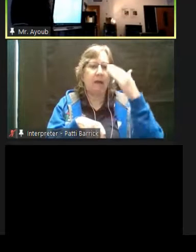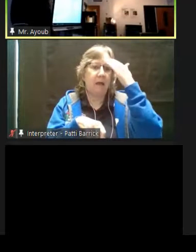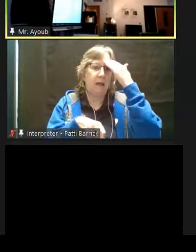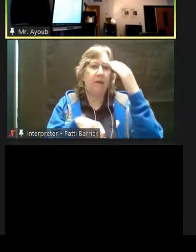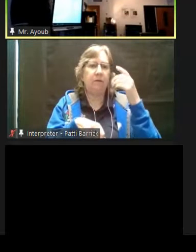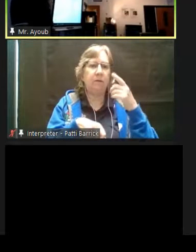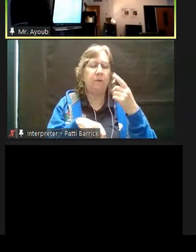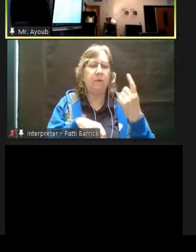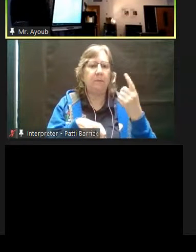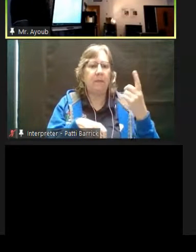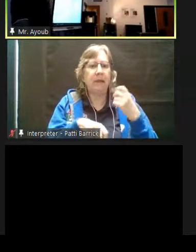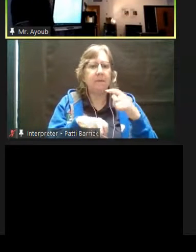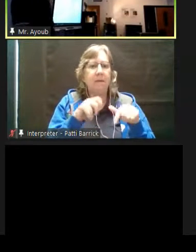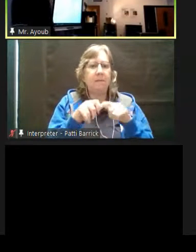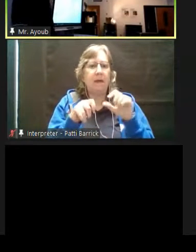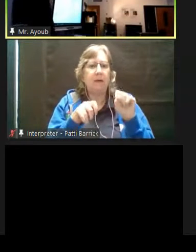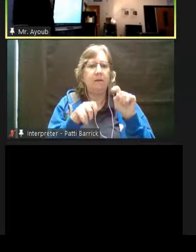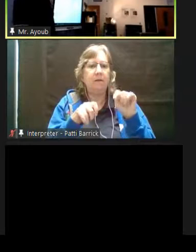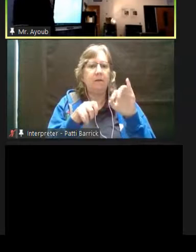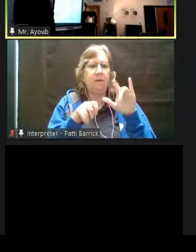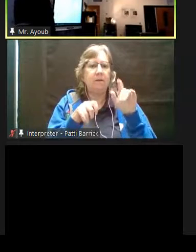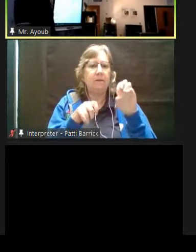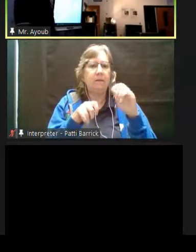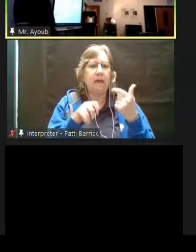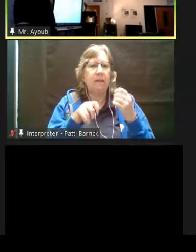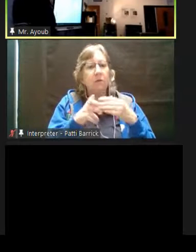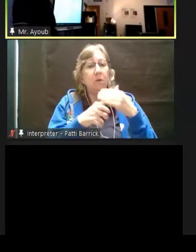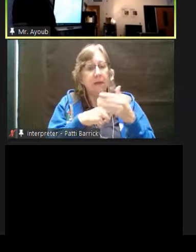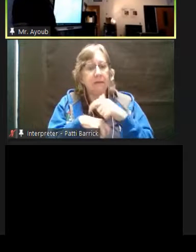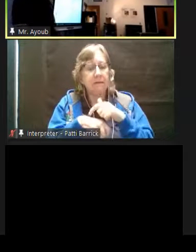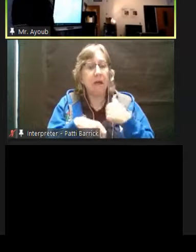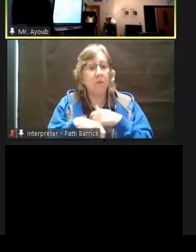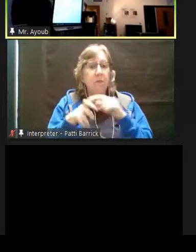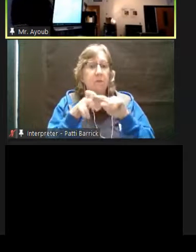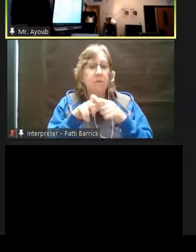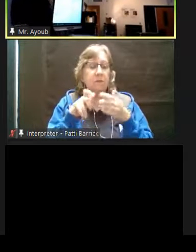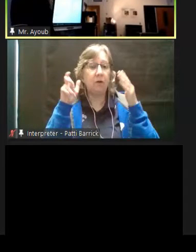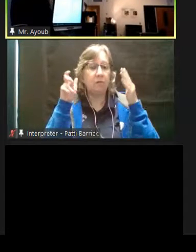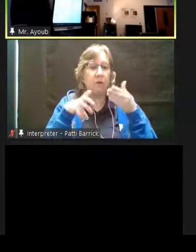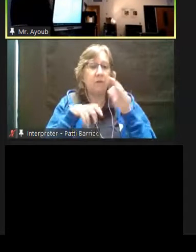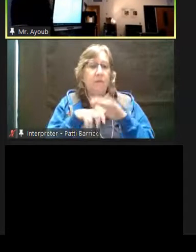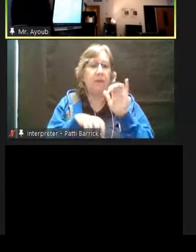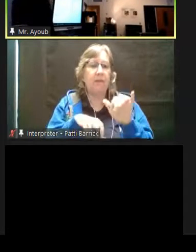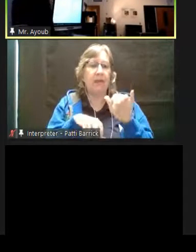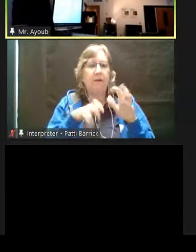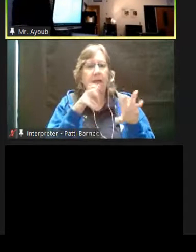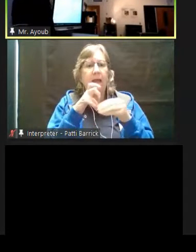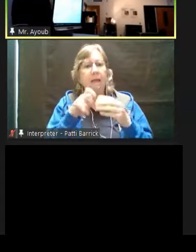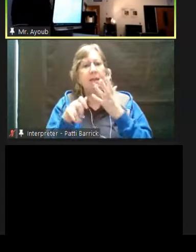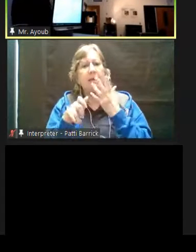about styling. Let's start styling it next time. Okay? So we'll put some colors